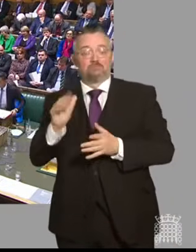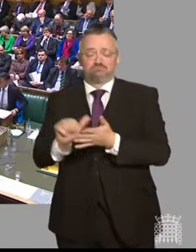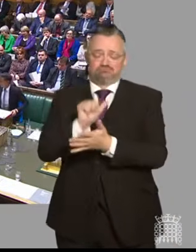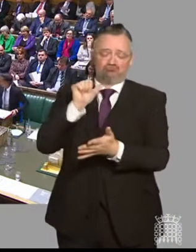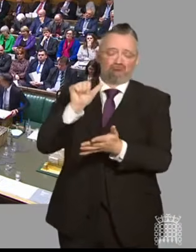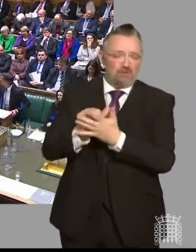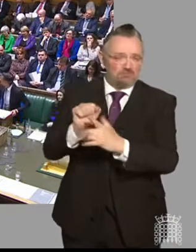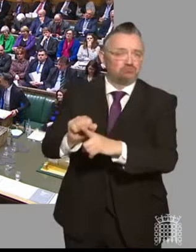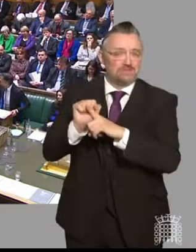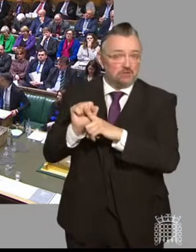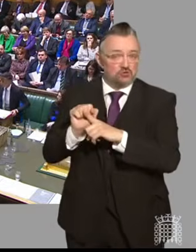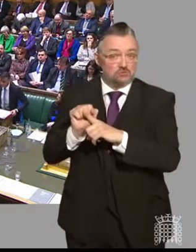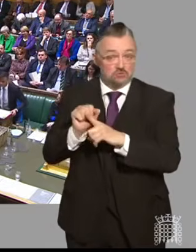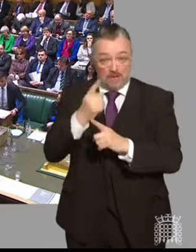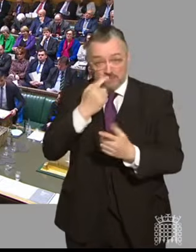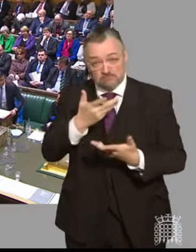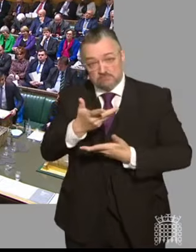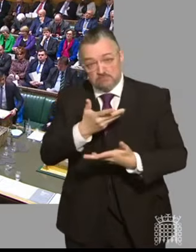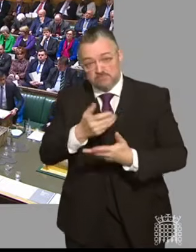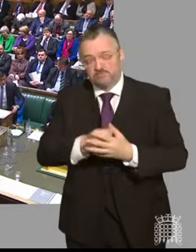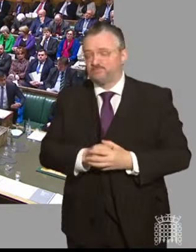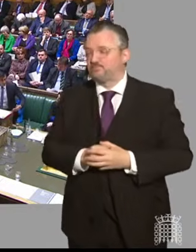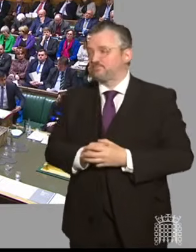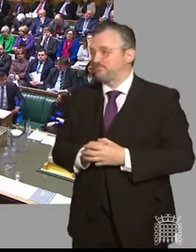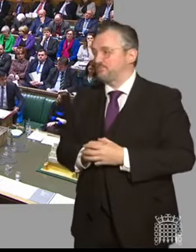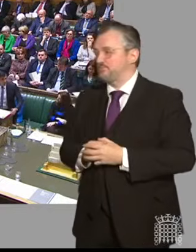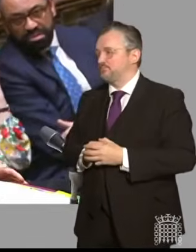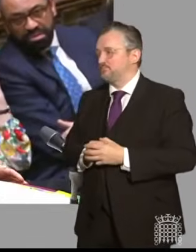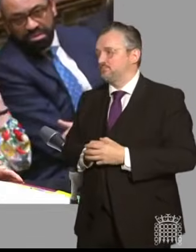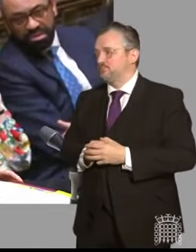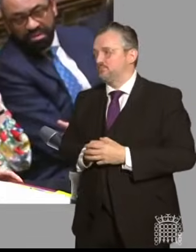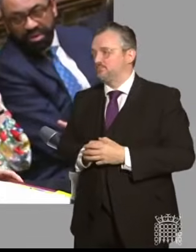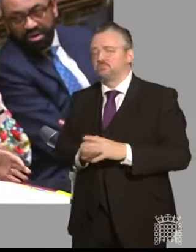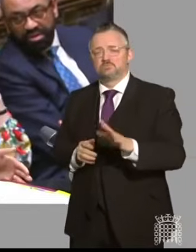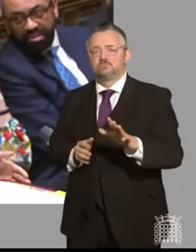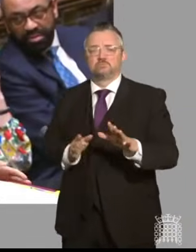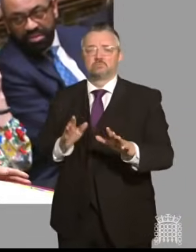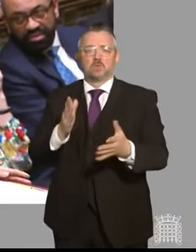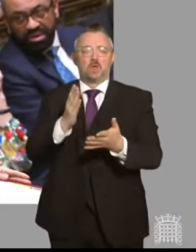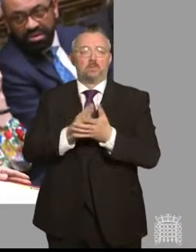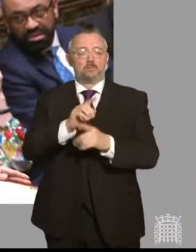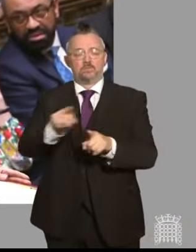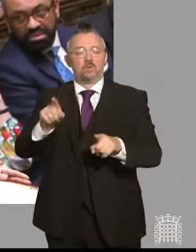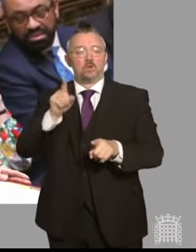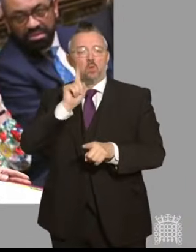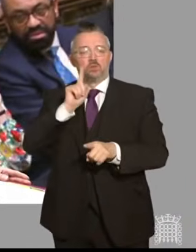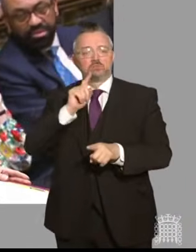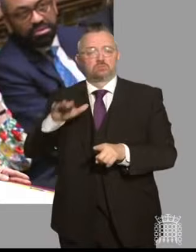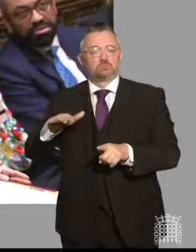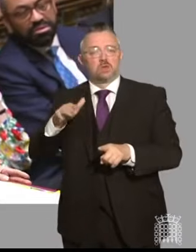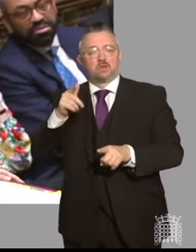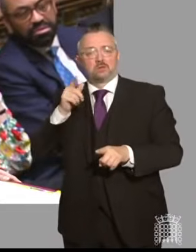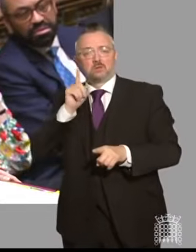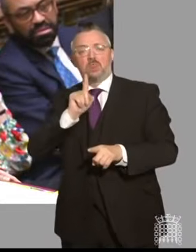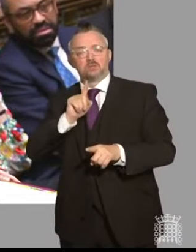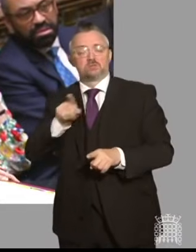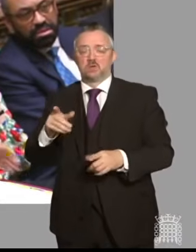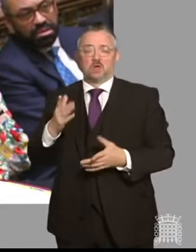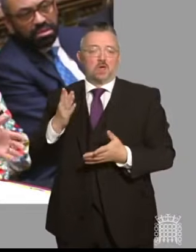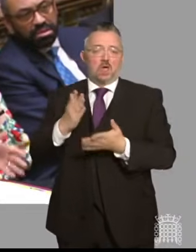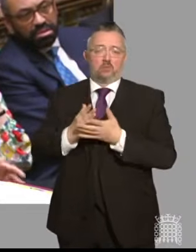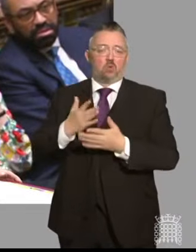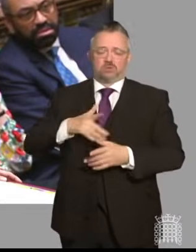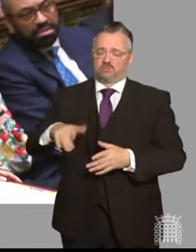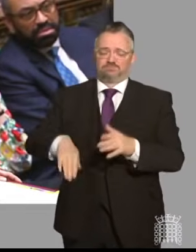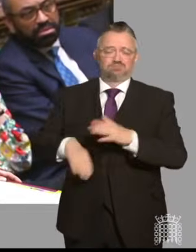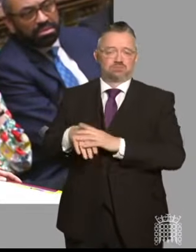want women and girls to get the protection that they deserve, and I'm pleased that our violence against women and girls strategy is showing results,